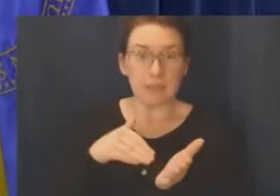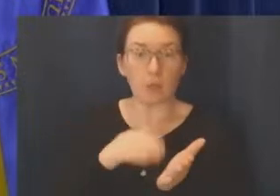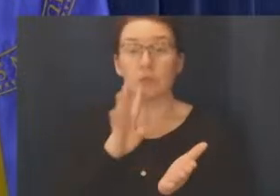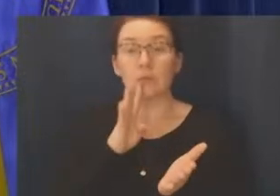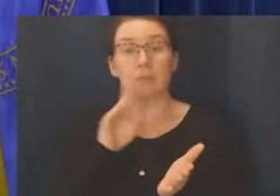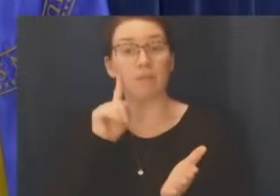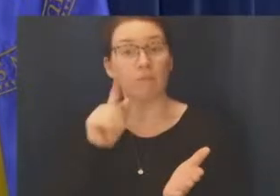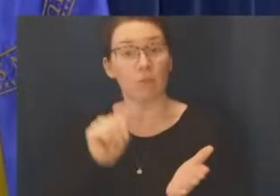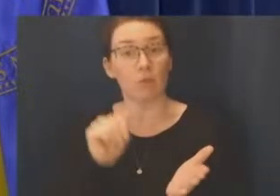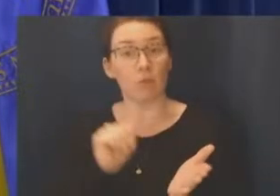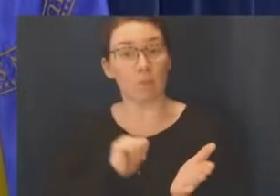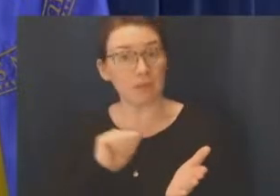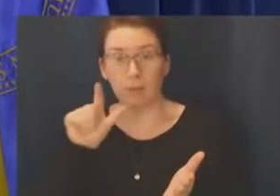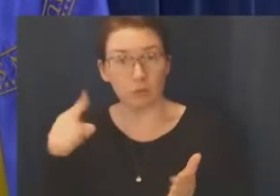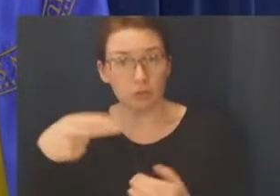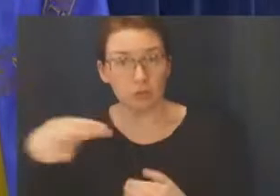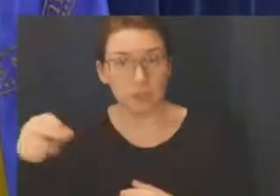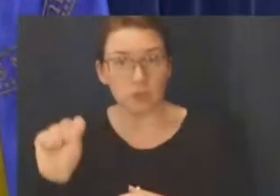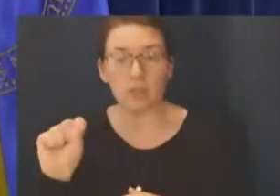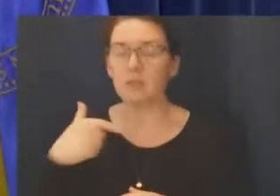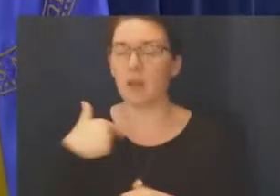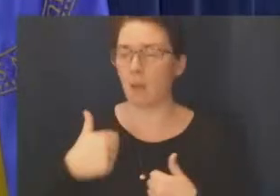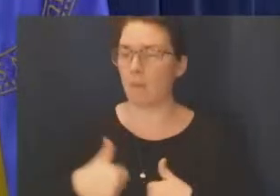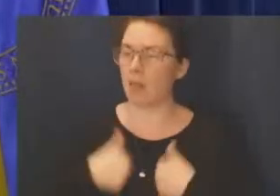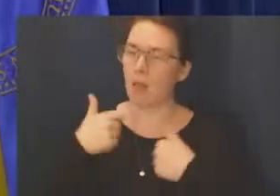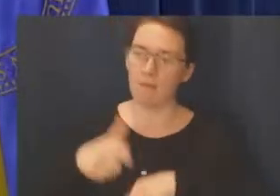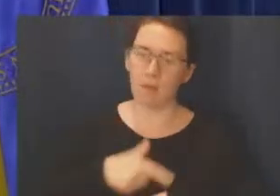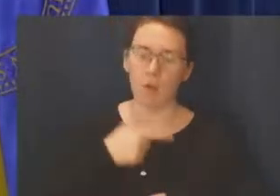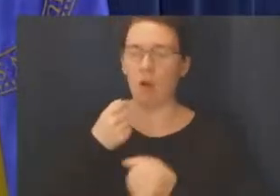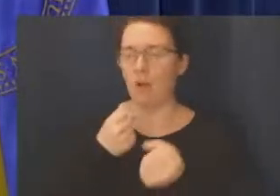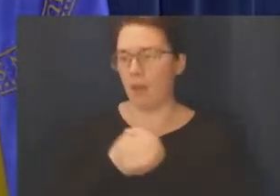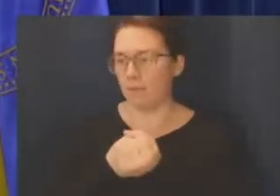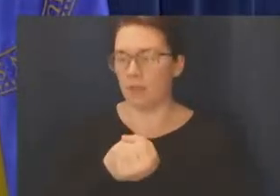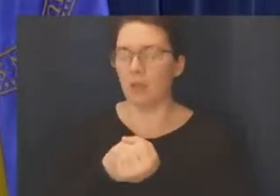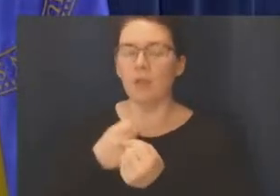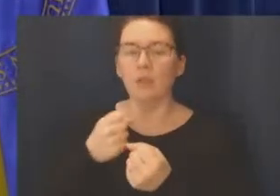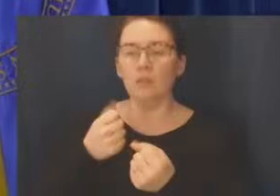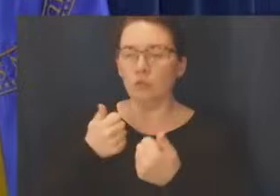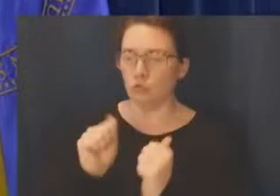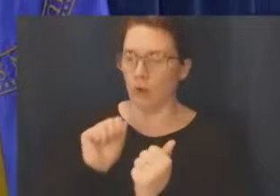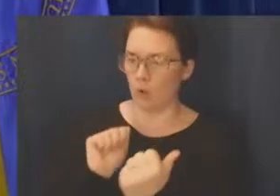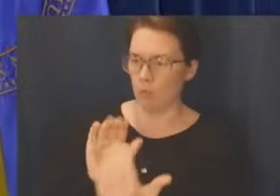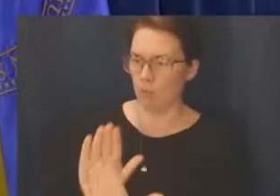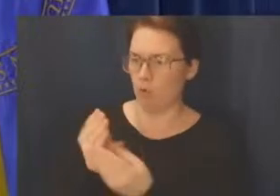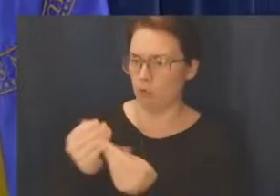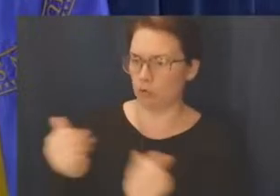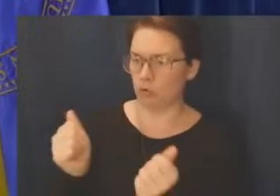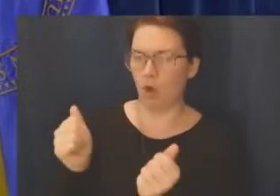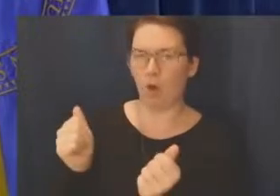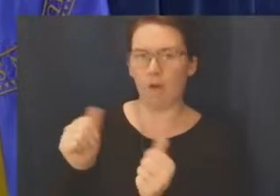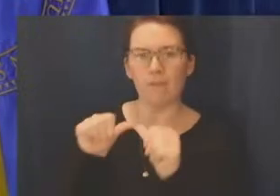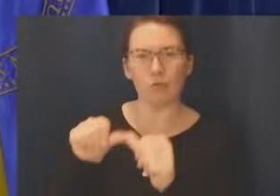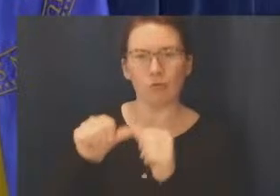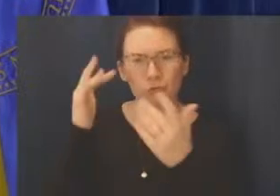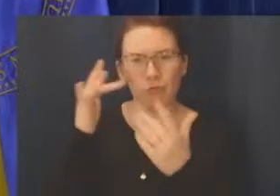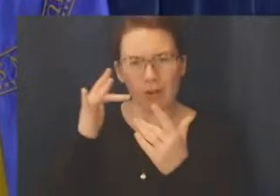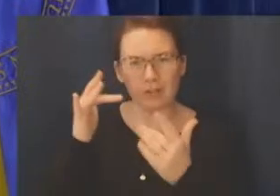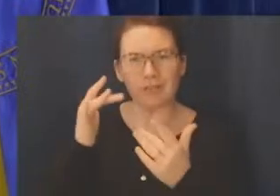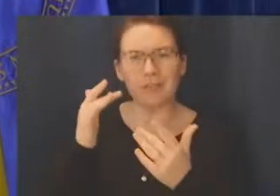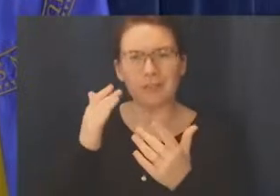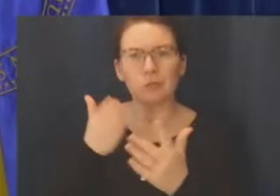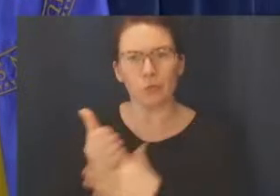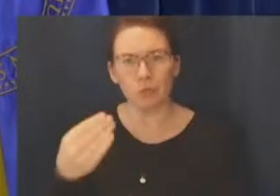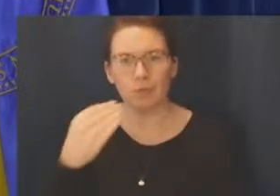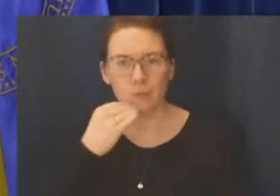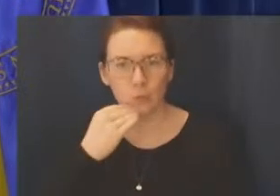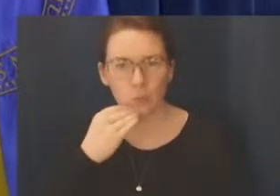lifelong advocate for addressing chronic disease through food. And I'm here today because our food system, specifically our regulatory